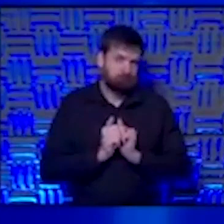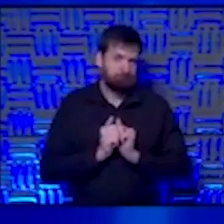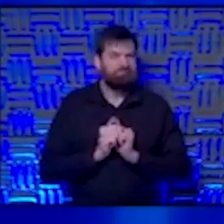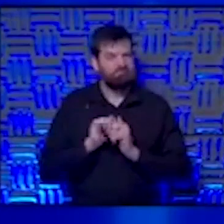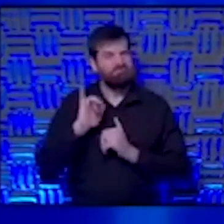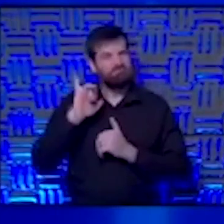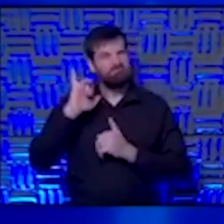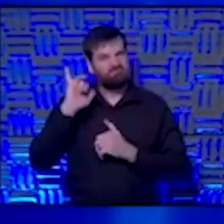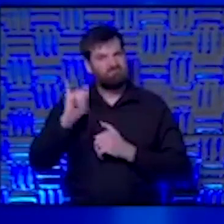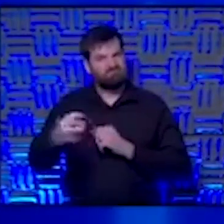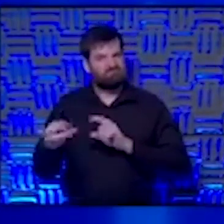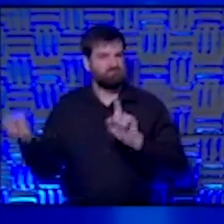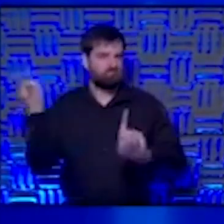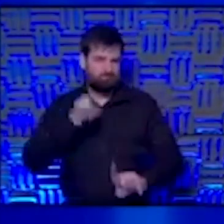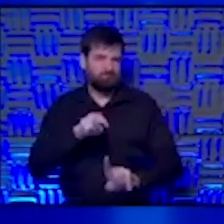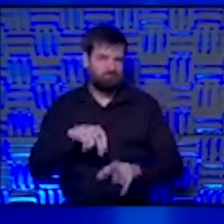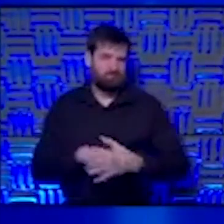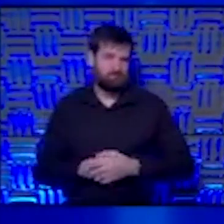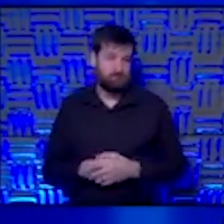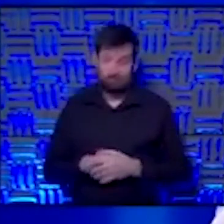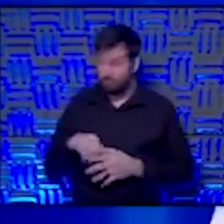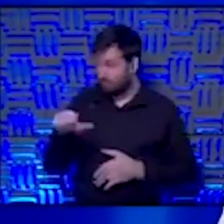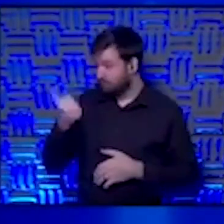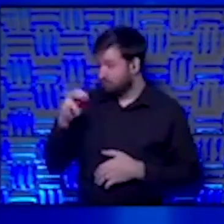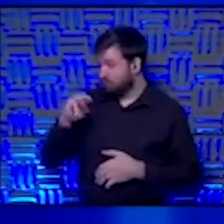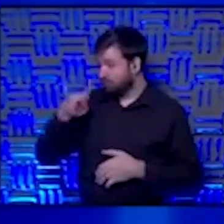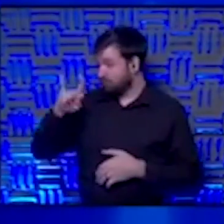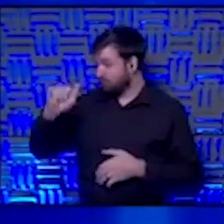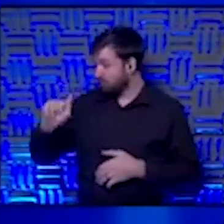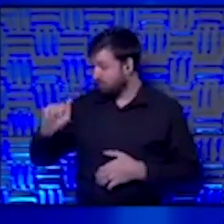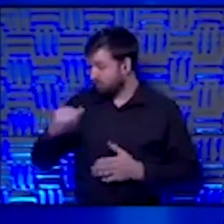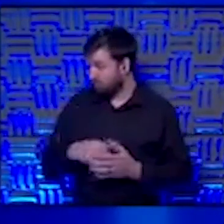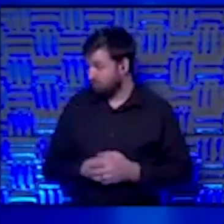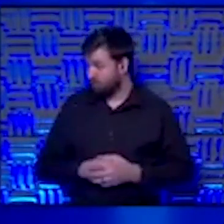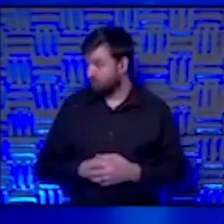we have to look at this question. Other reporter questions?